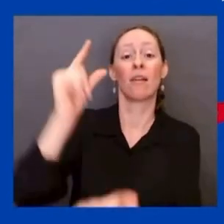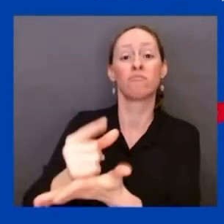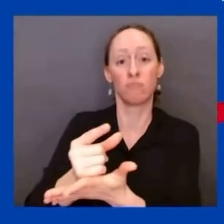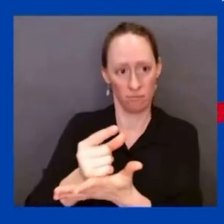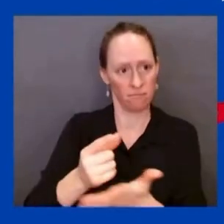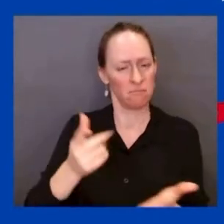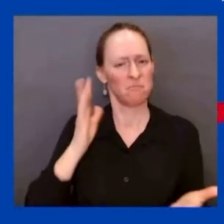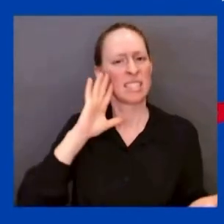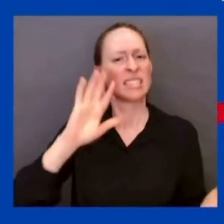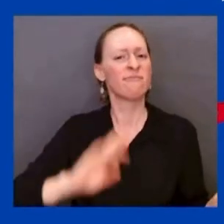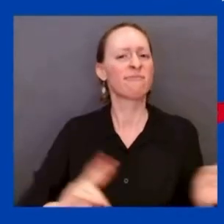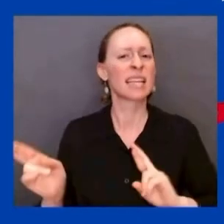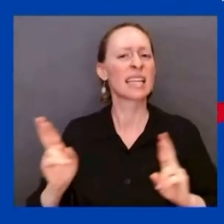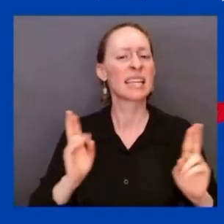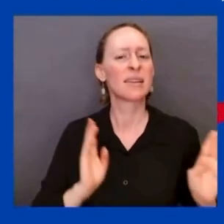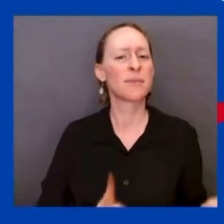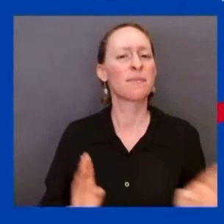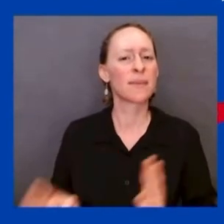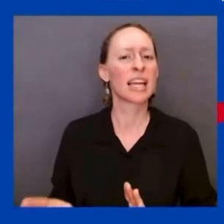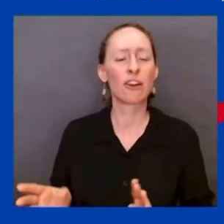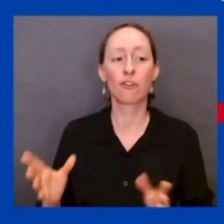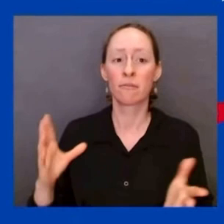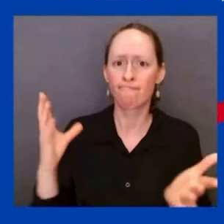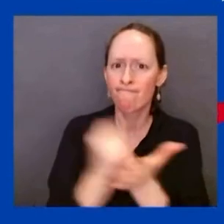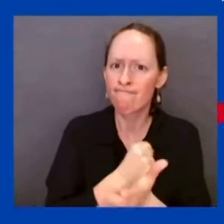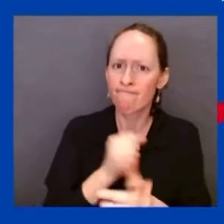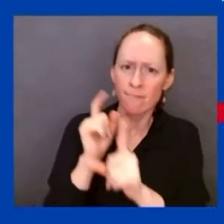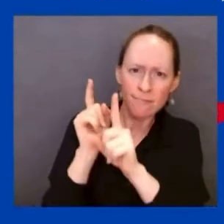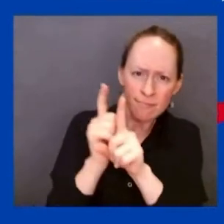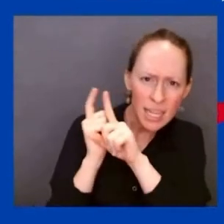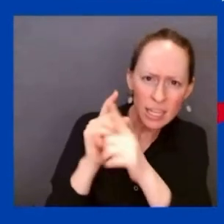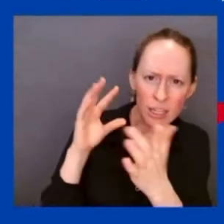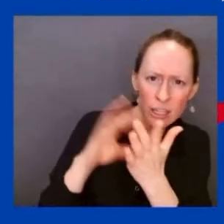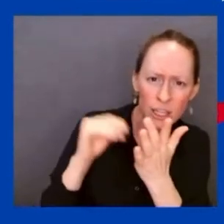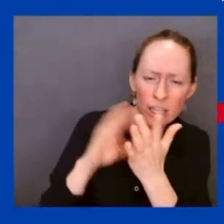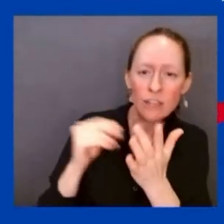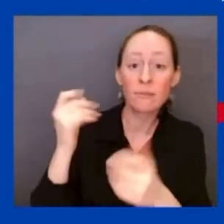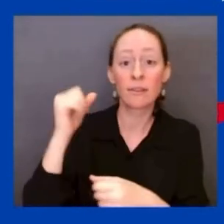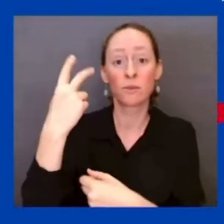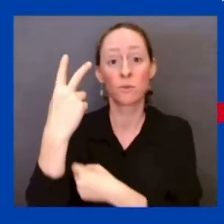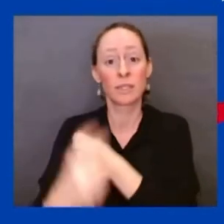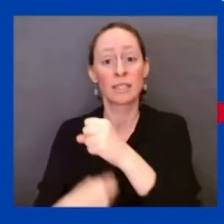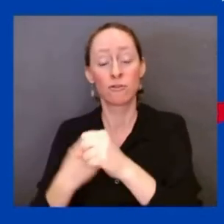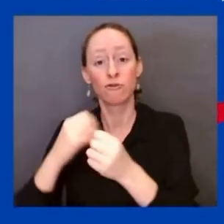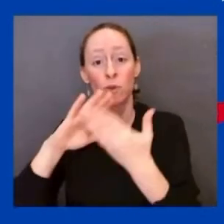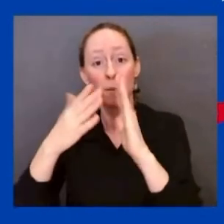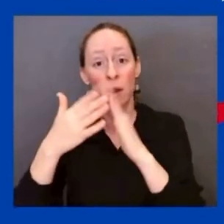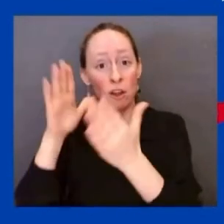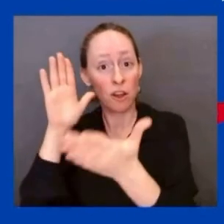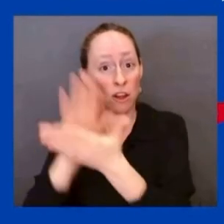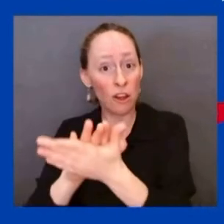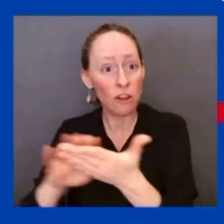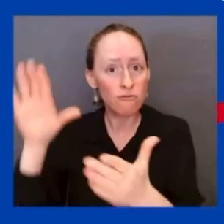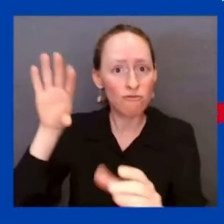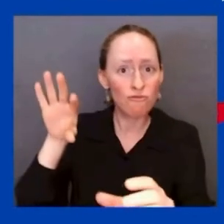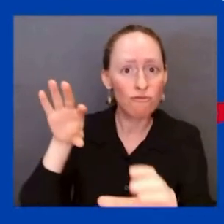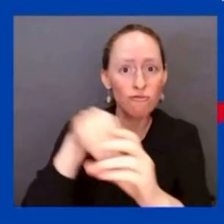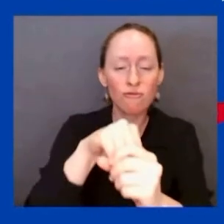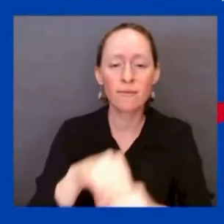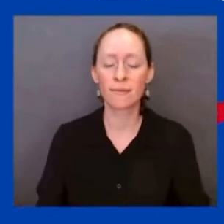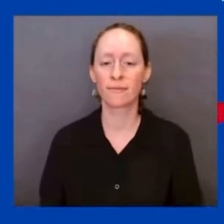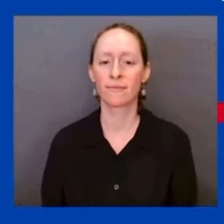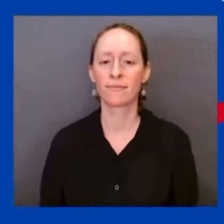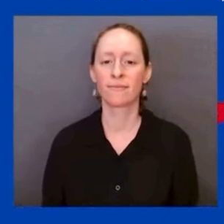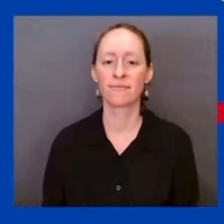provides 2 years of affordable community college with avenues for students who decide, you know, maybe I want to go to a